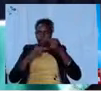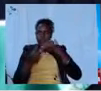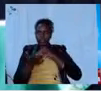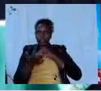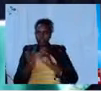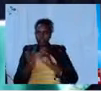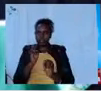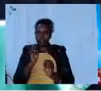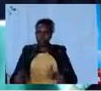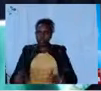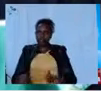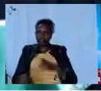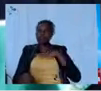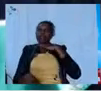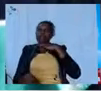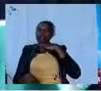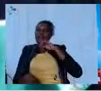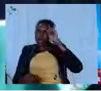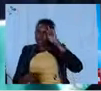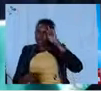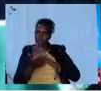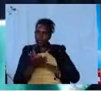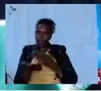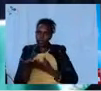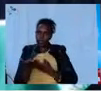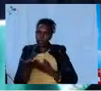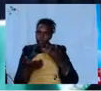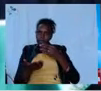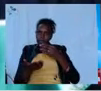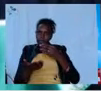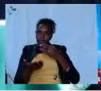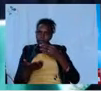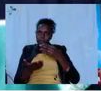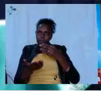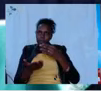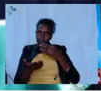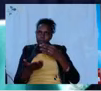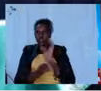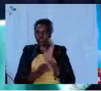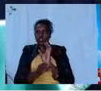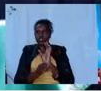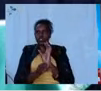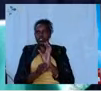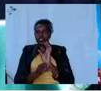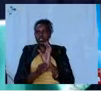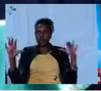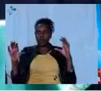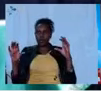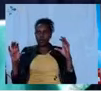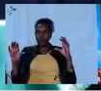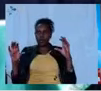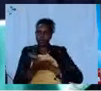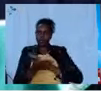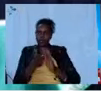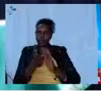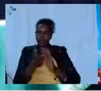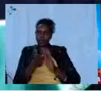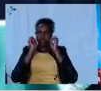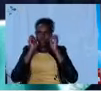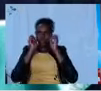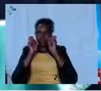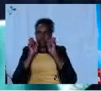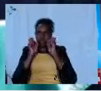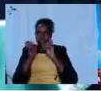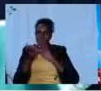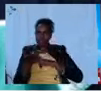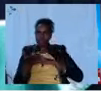come again to judge the living and the dead. I believe in the Holy Spirit, the Holy Catholic Church, the communion of saints, the forgiveness